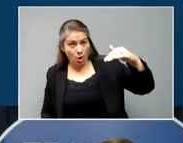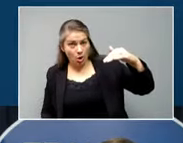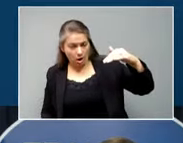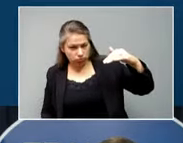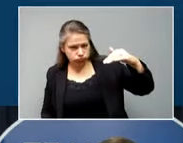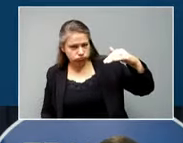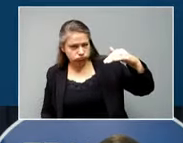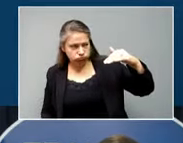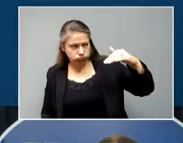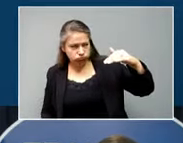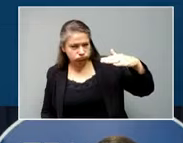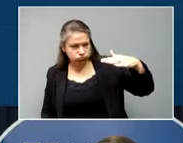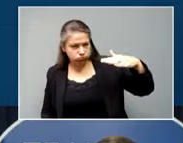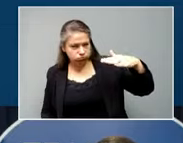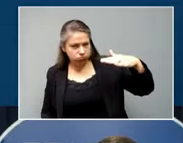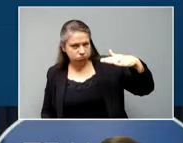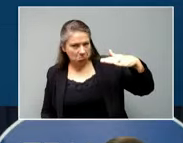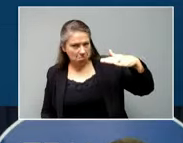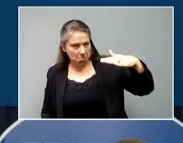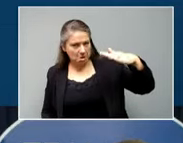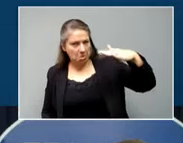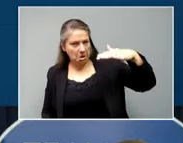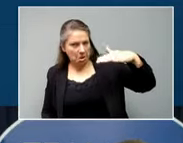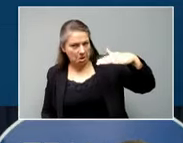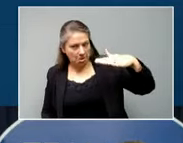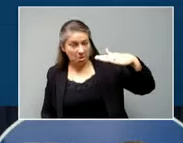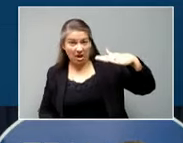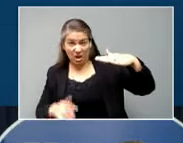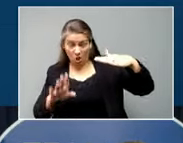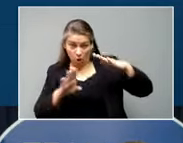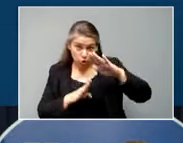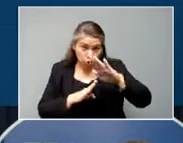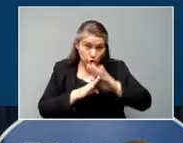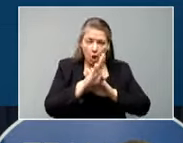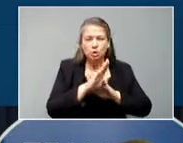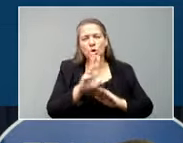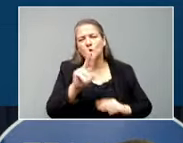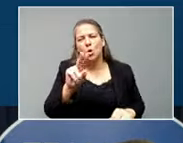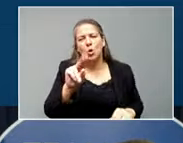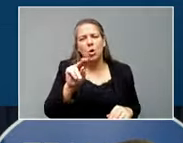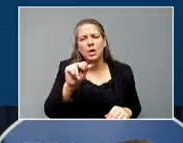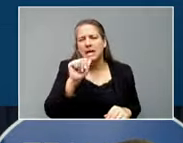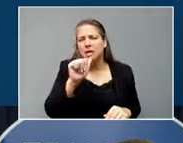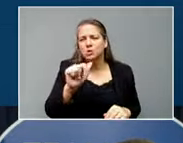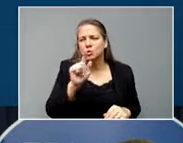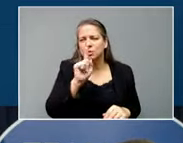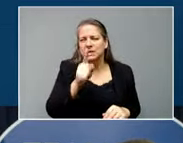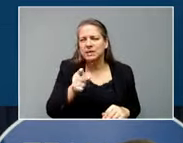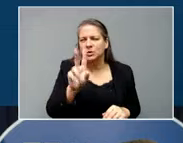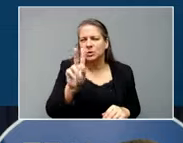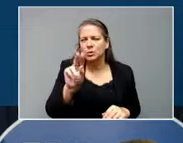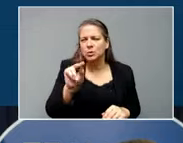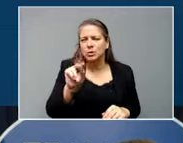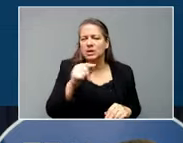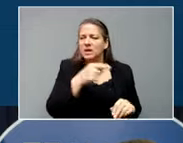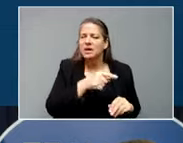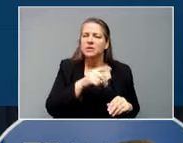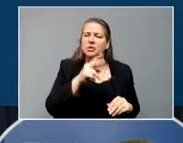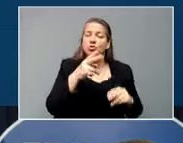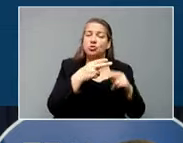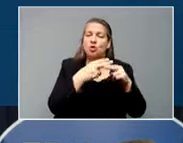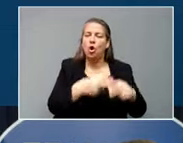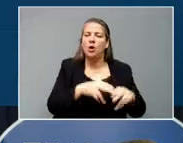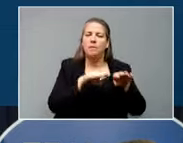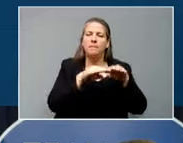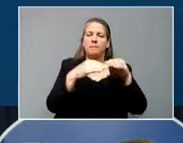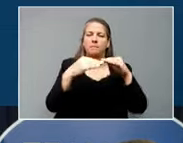think that there is another surge. This is always how the plateaus have looked. If we look